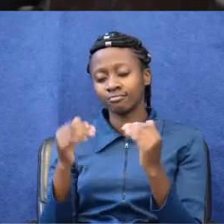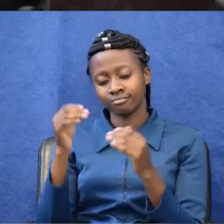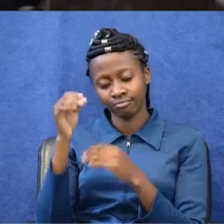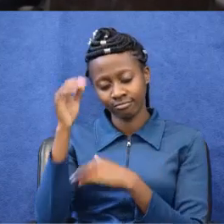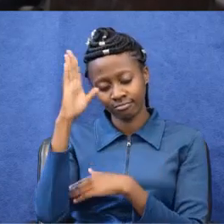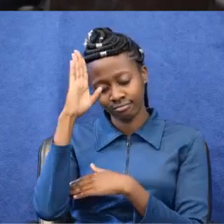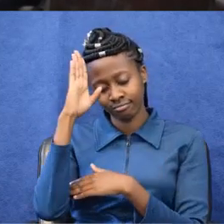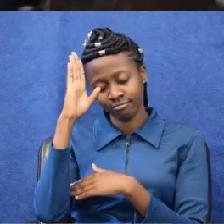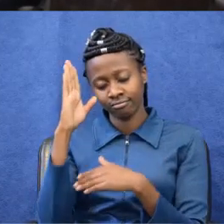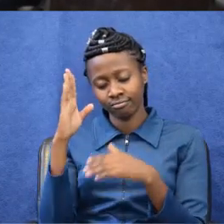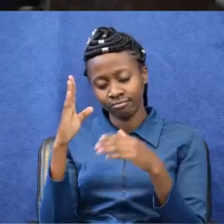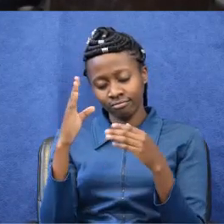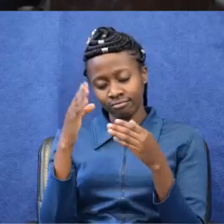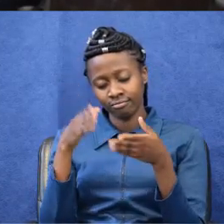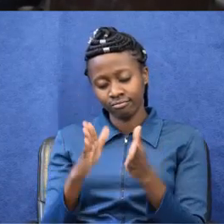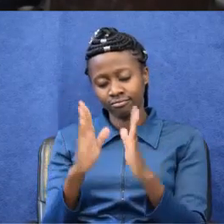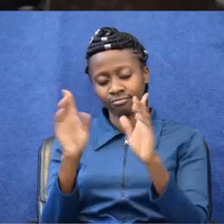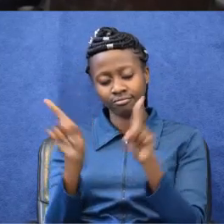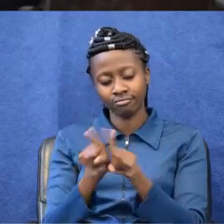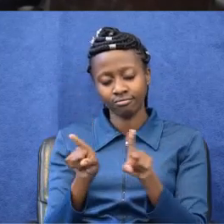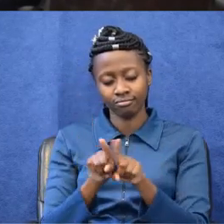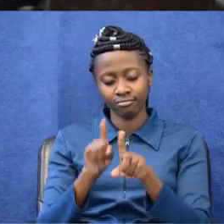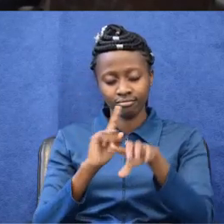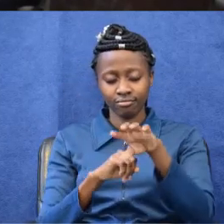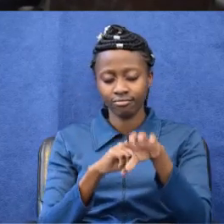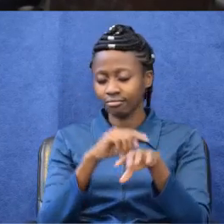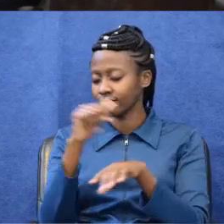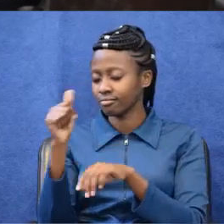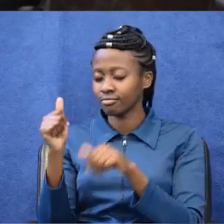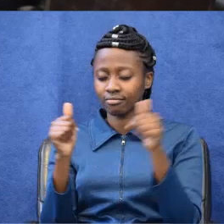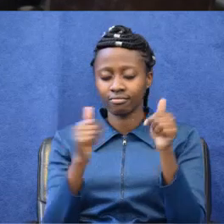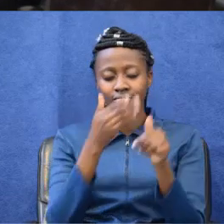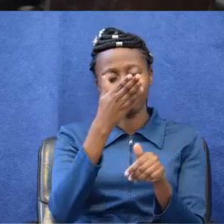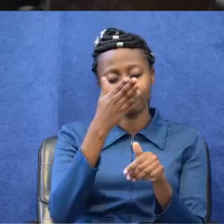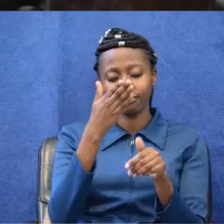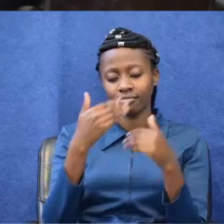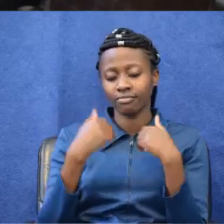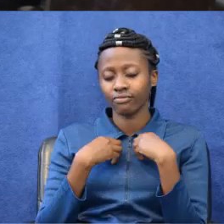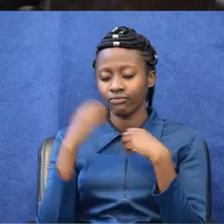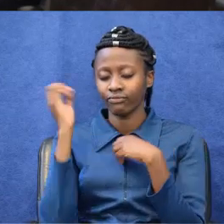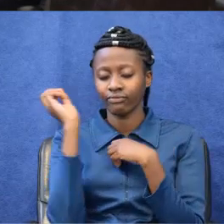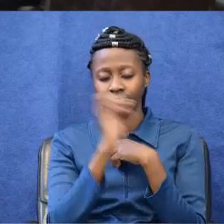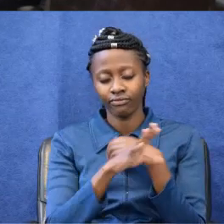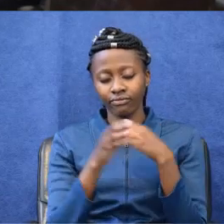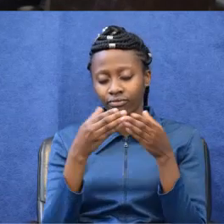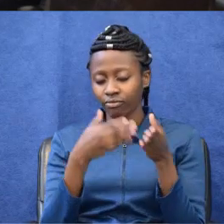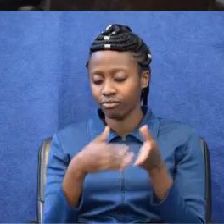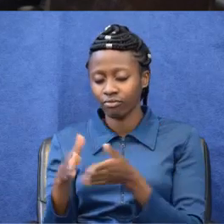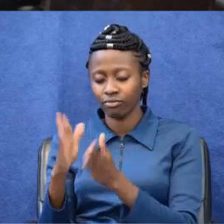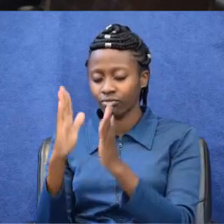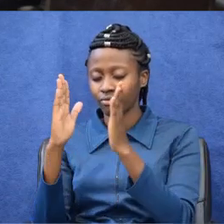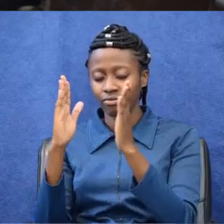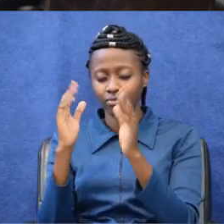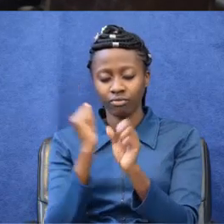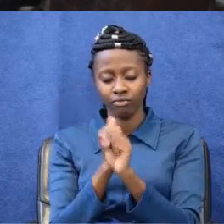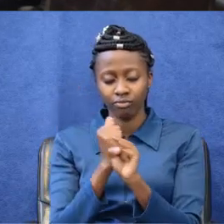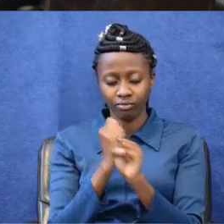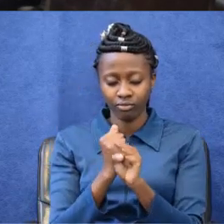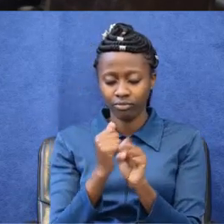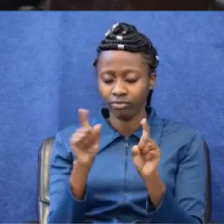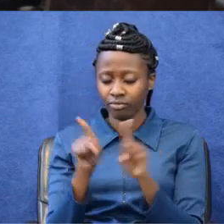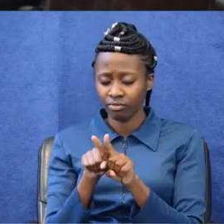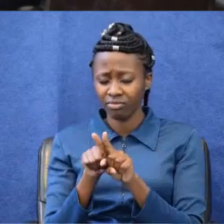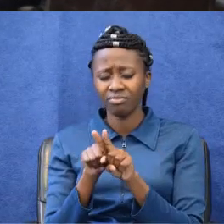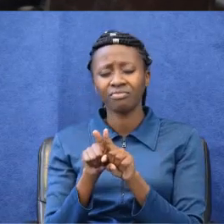bless them. And even those many others who have lost opportunities during this time of COVID-19, those who have lost